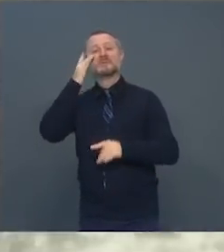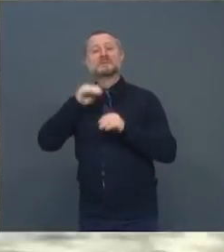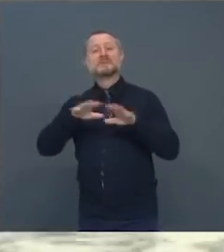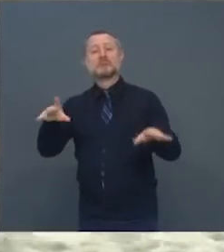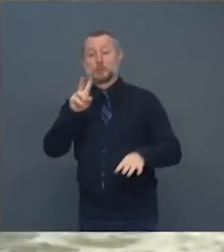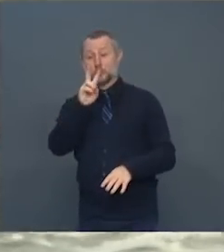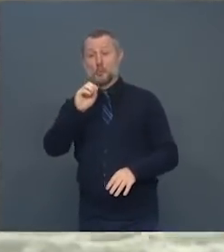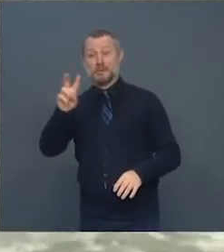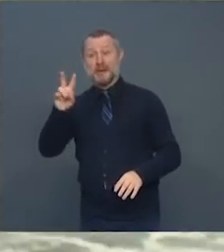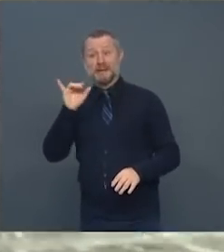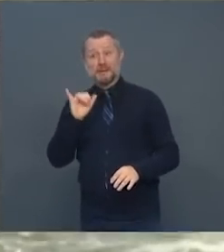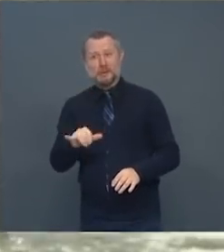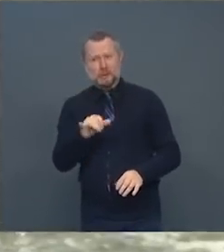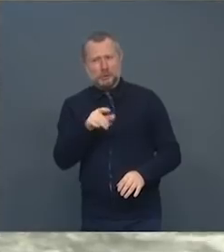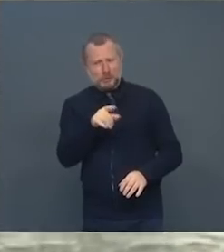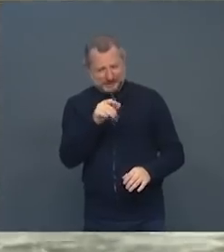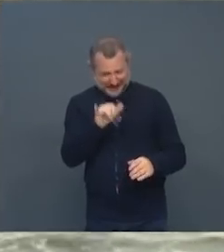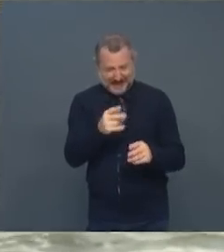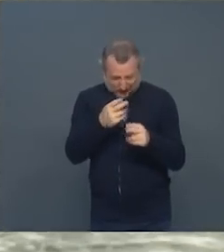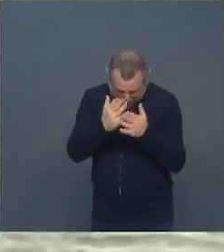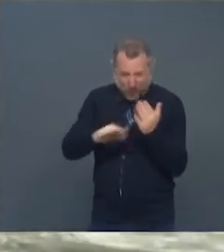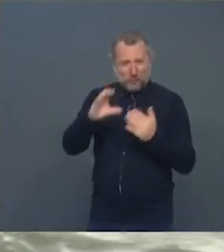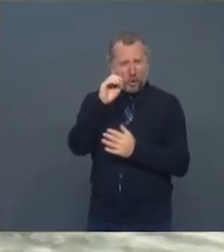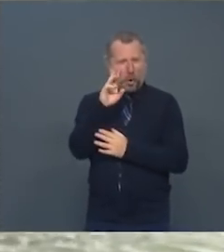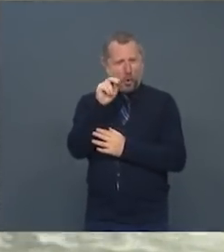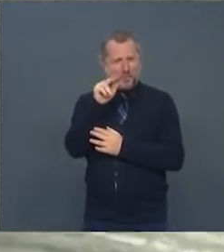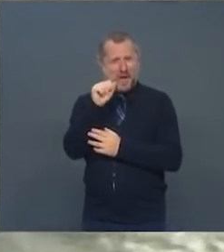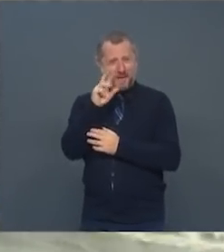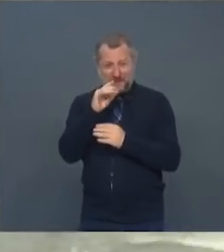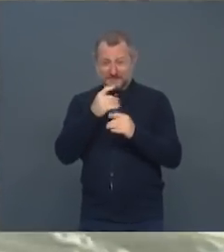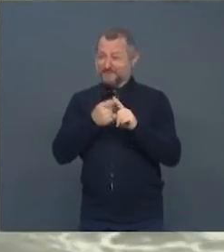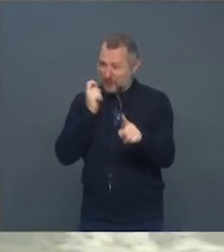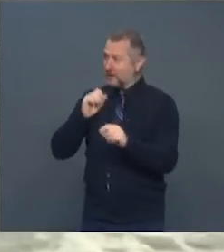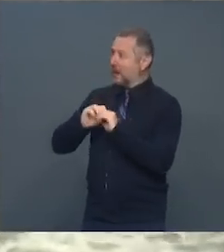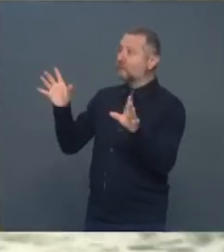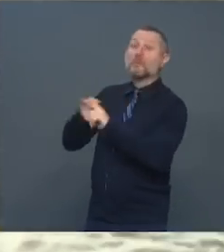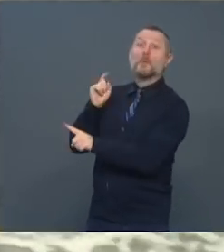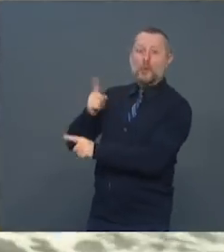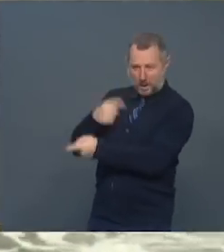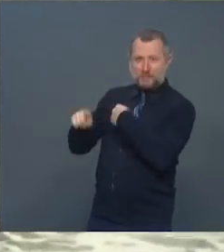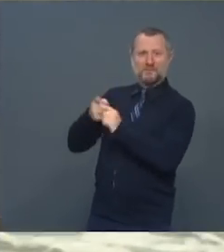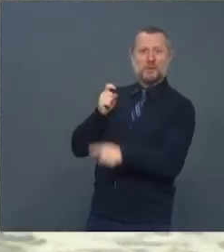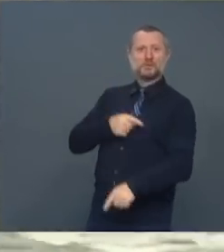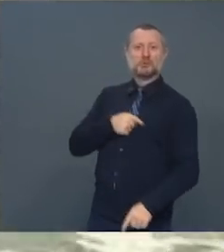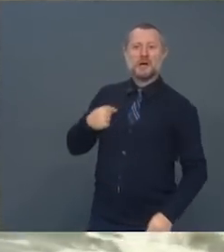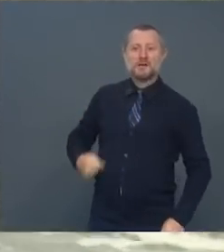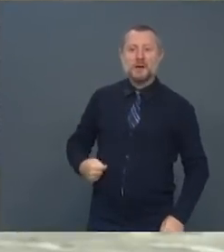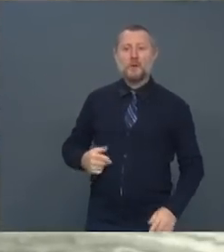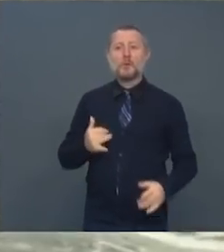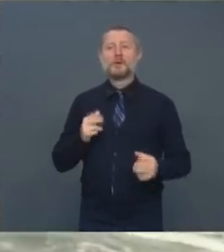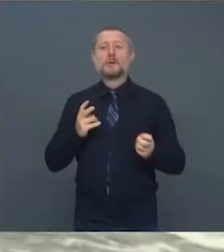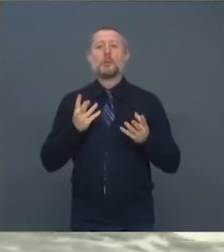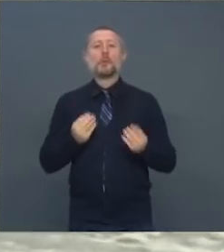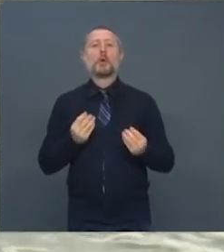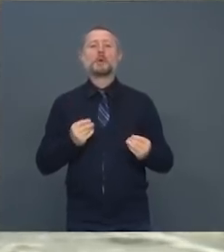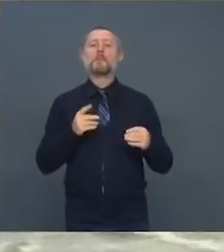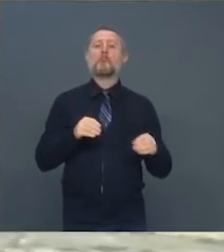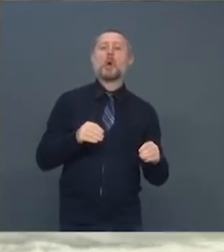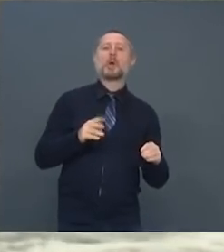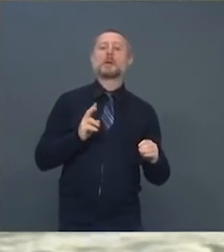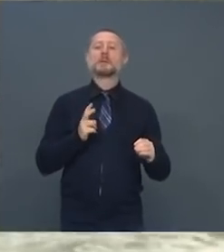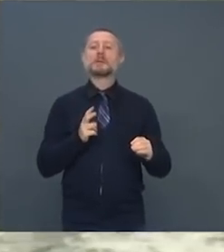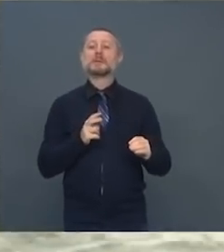coronavirus from China that came from a wet market. That was 2002